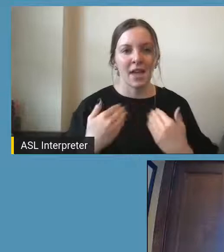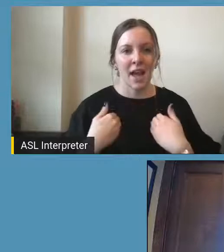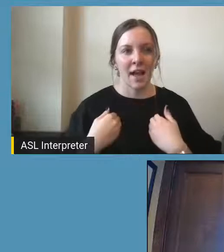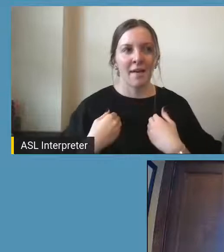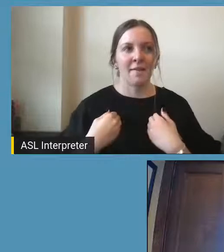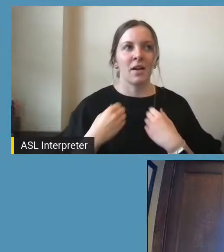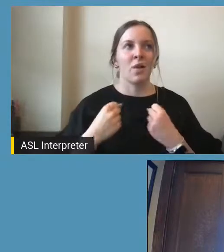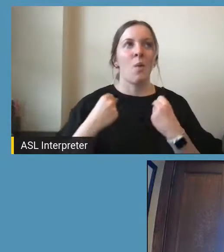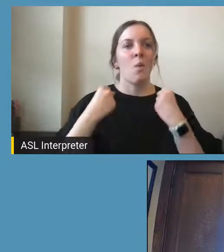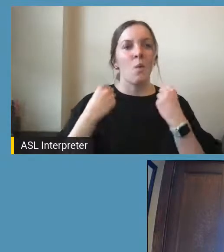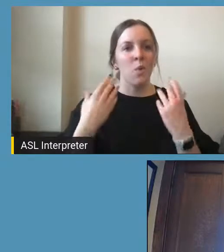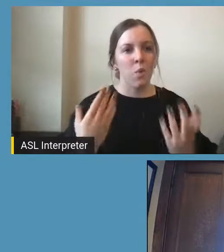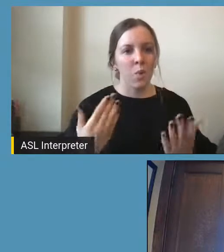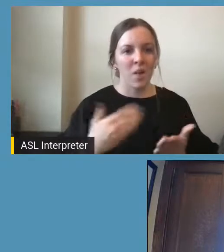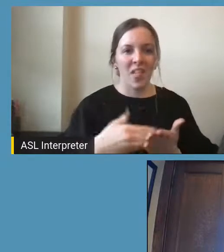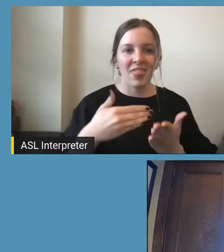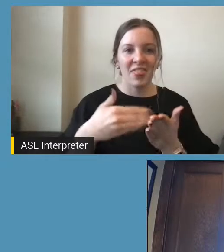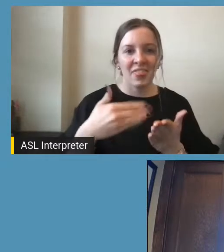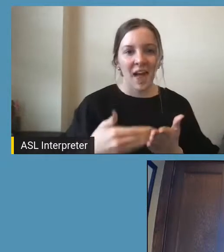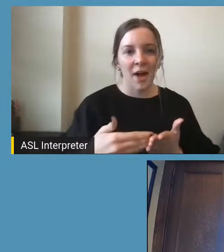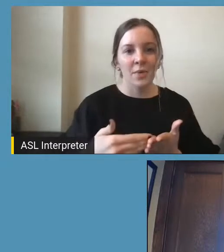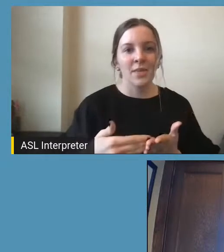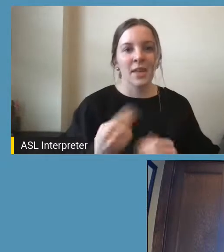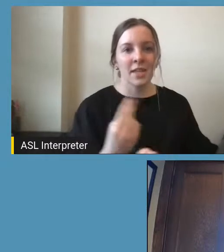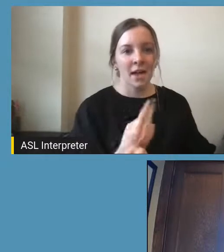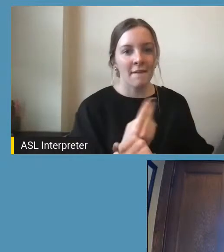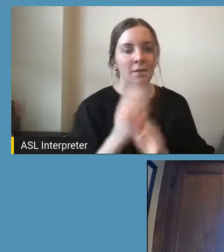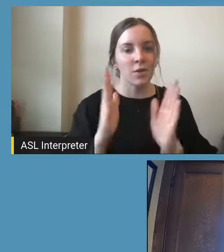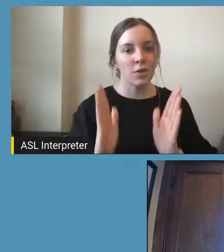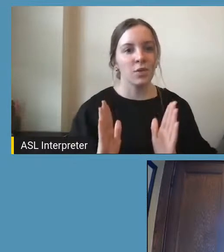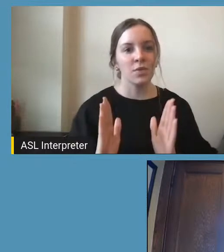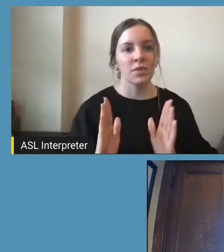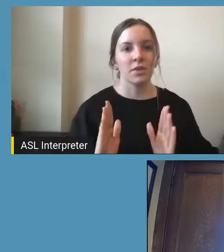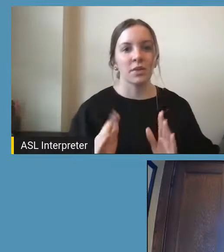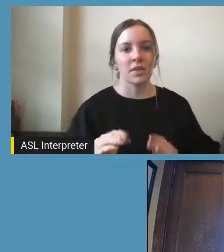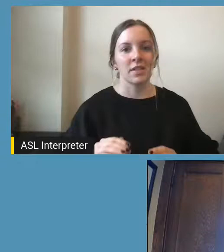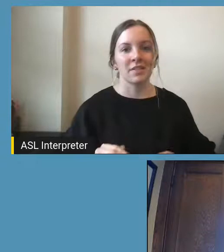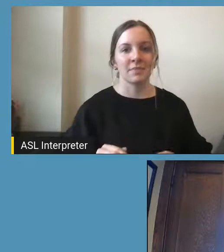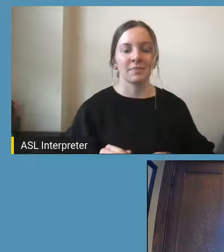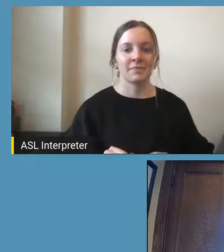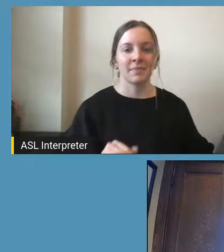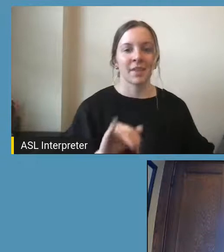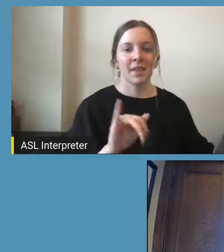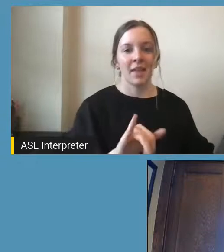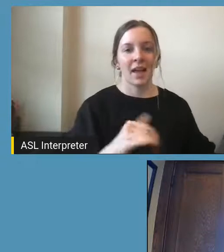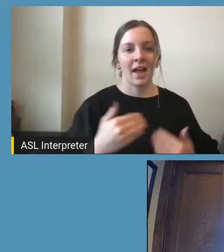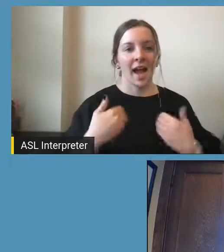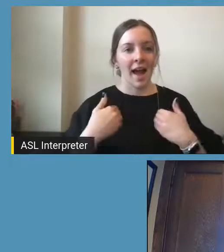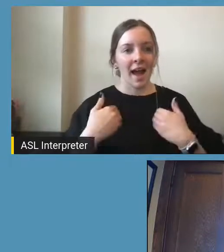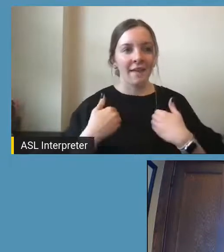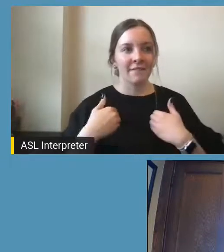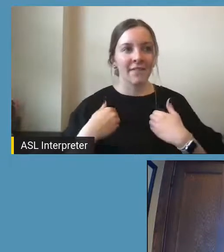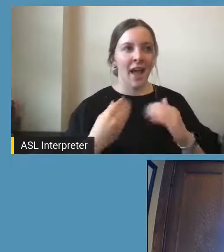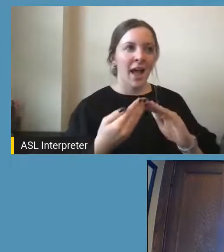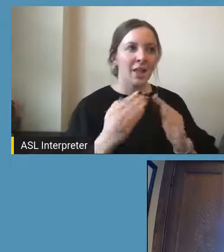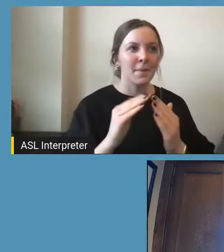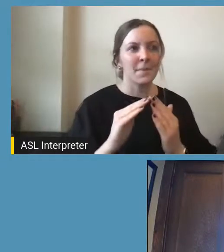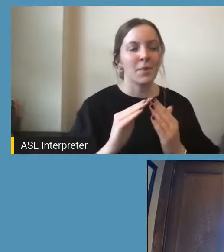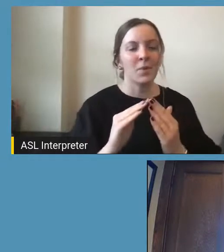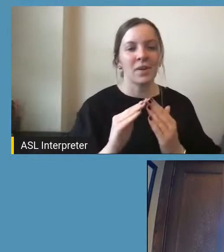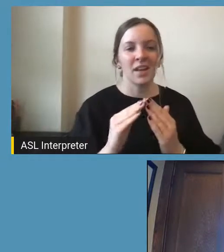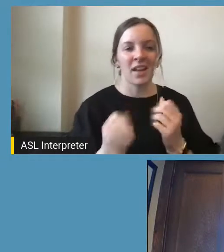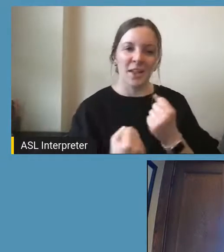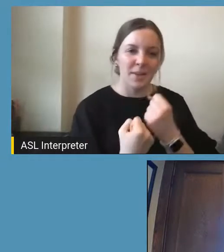that's right, thousands of users, and they all show off, and there's a level of support as well. So there's